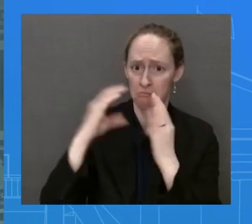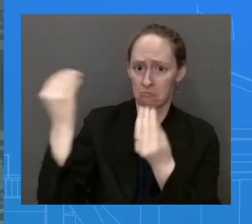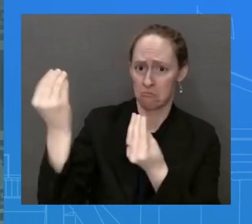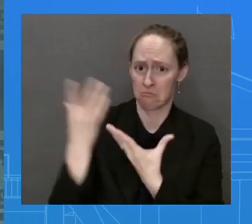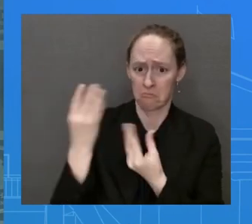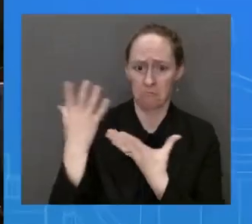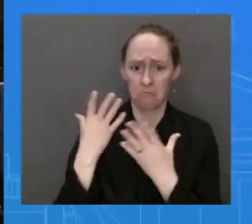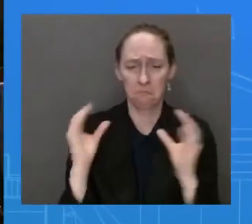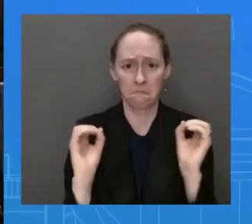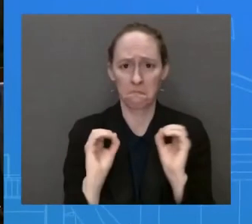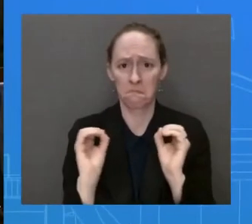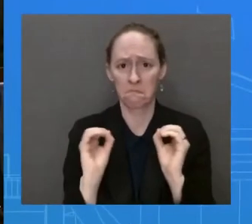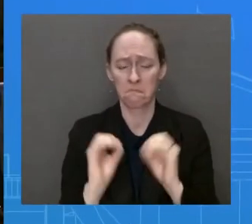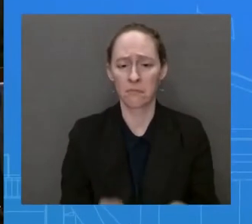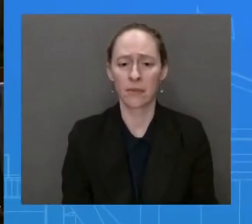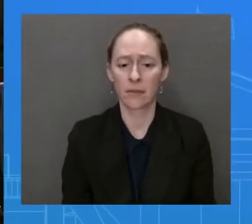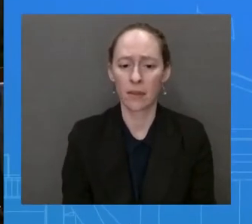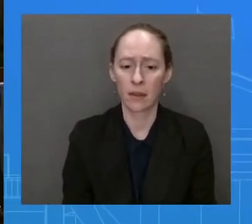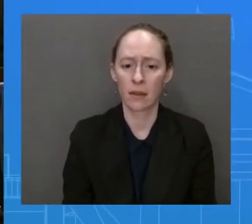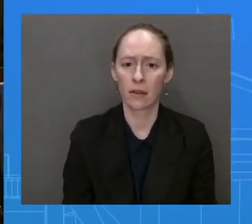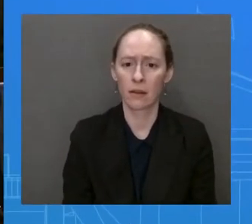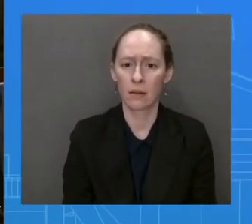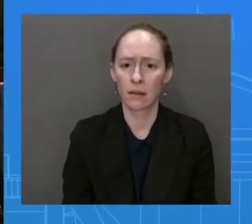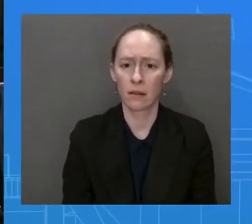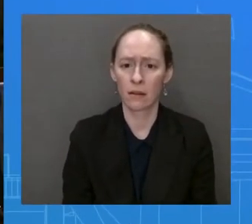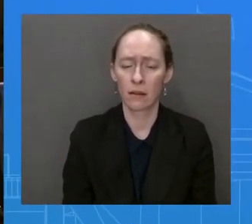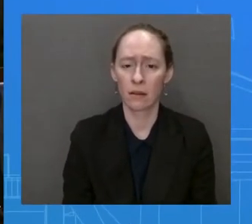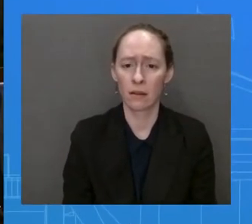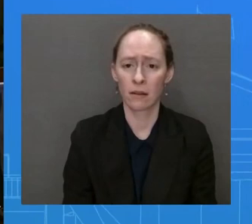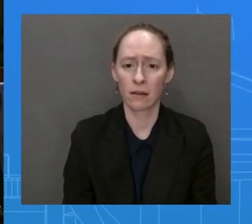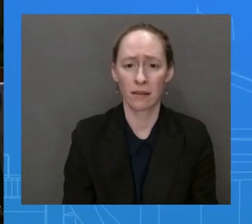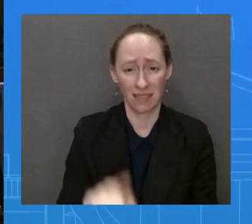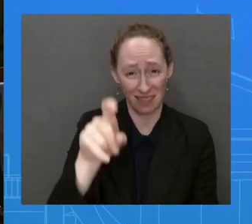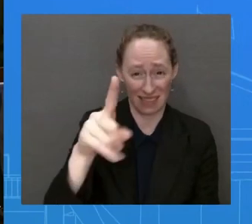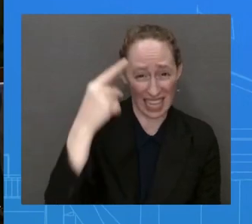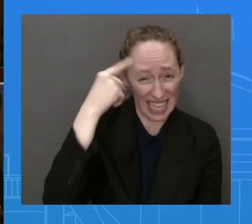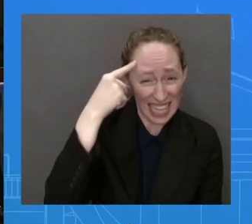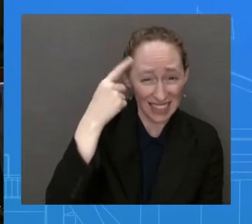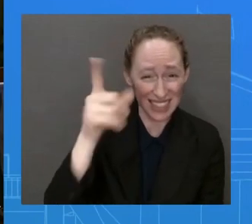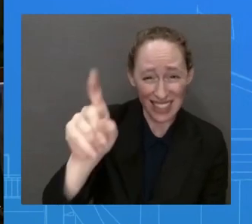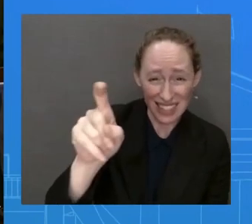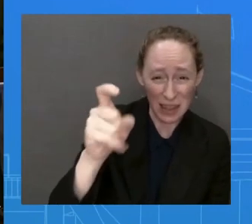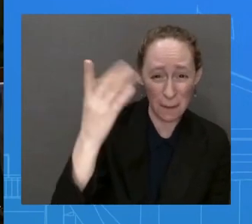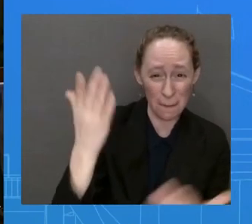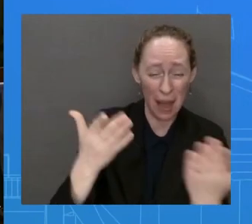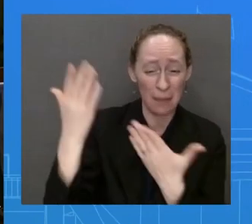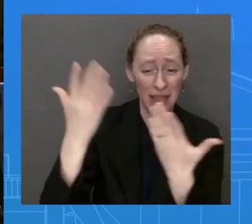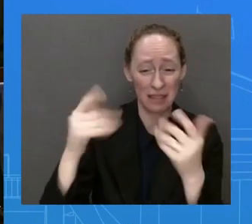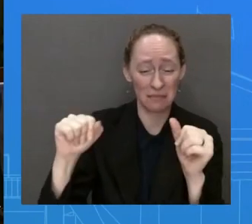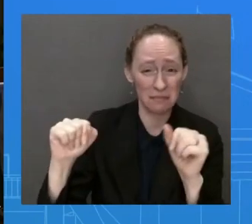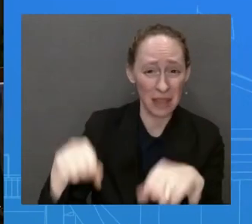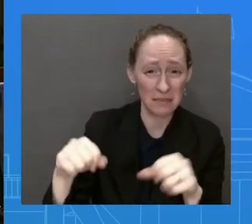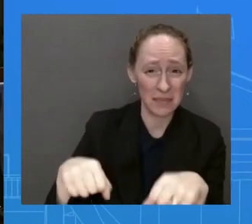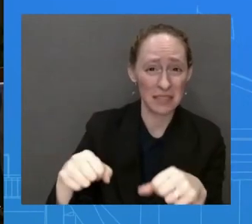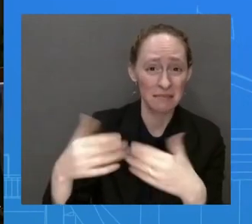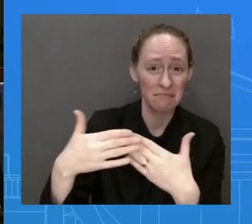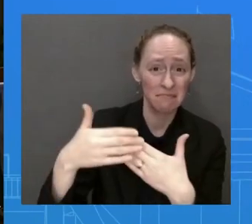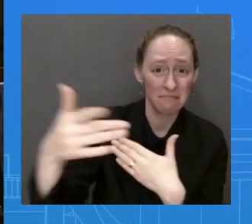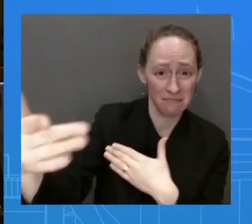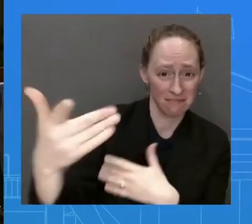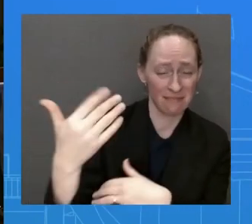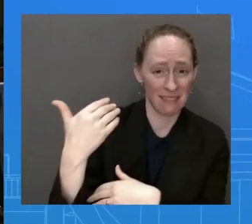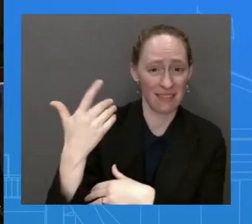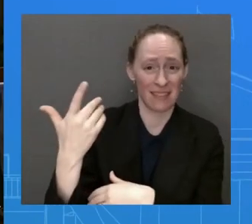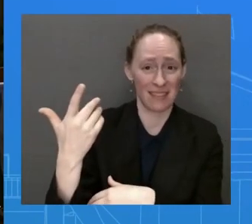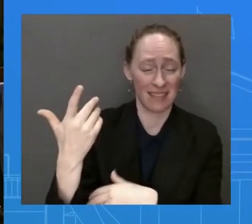And do you anticipate that will have any bearing or is causing the president to think at all about it as he's making his decision about